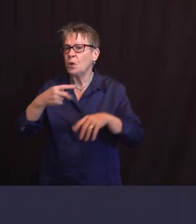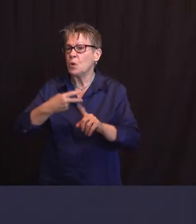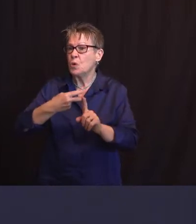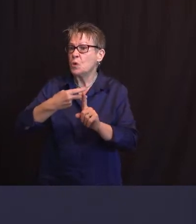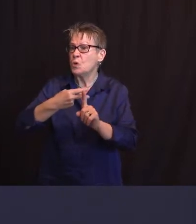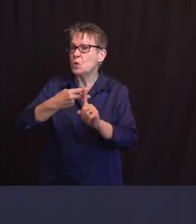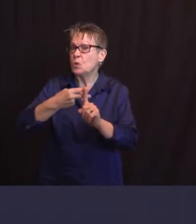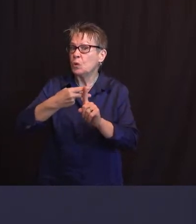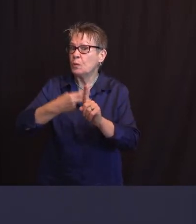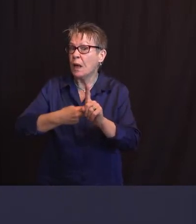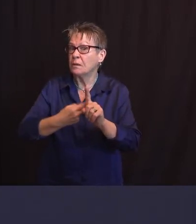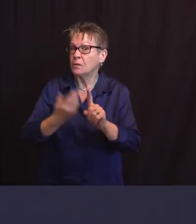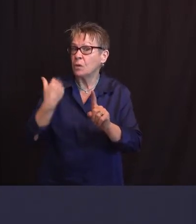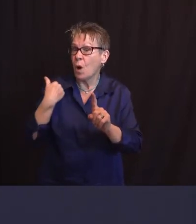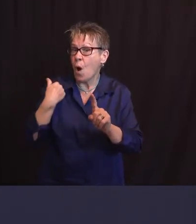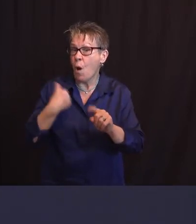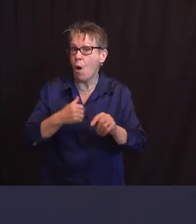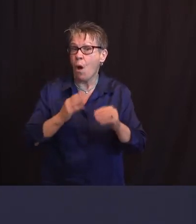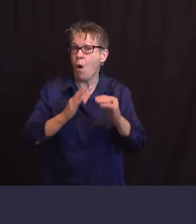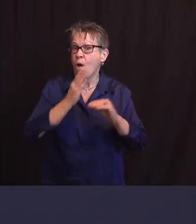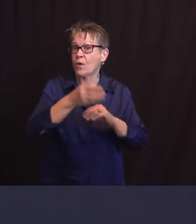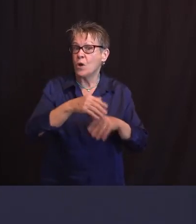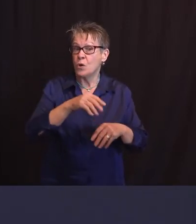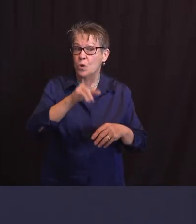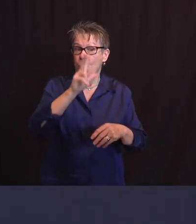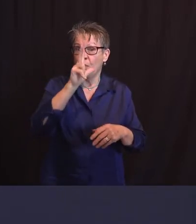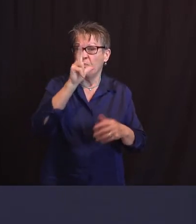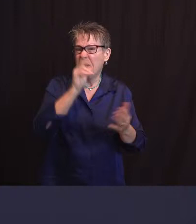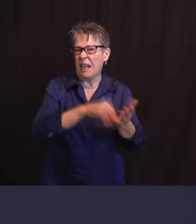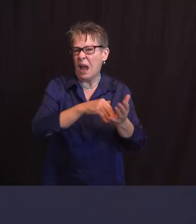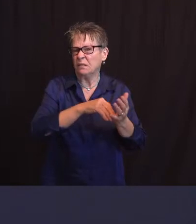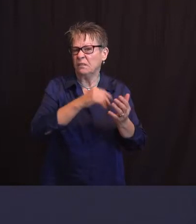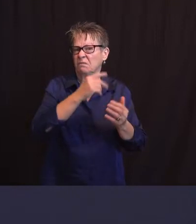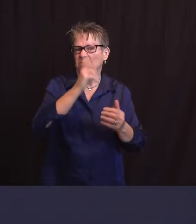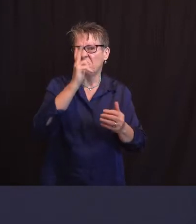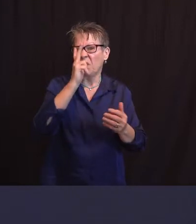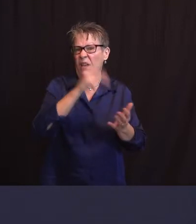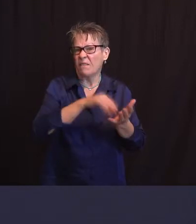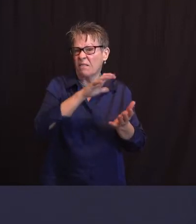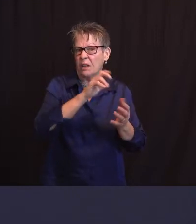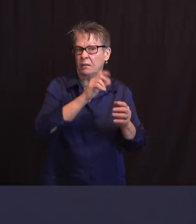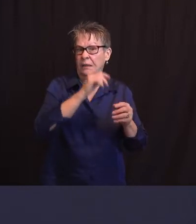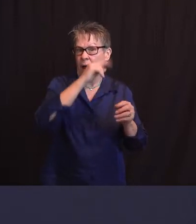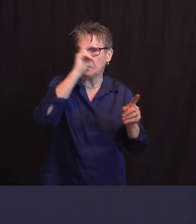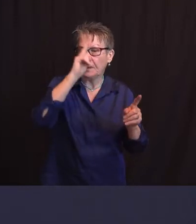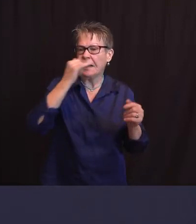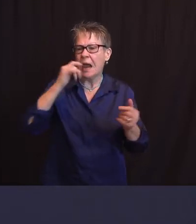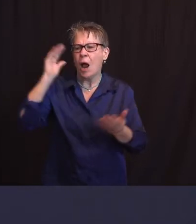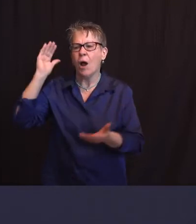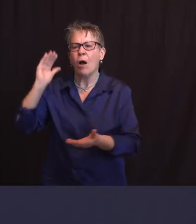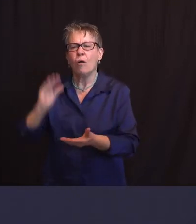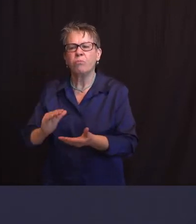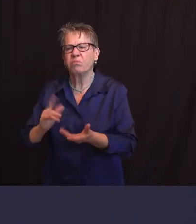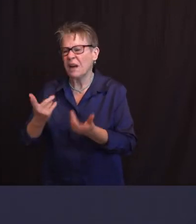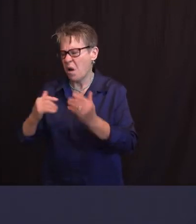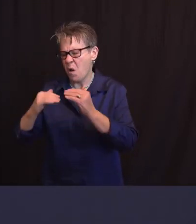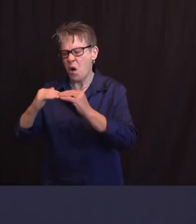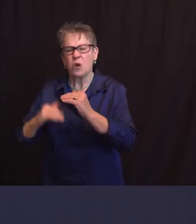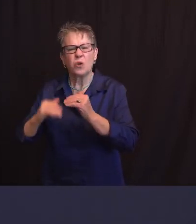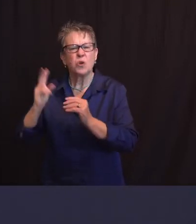low 4,000s hospitalizations. That's up about 100 over the past week, but it's still under 2,000.